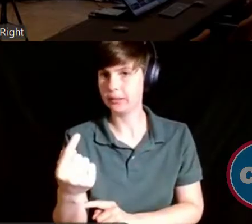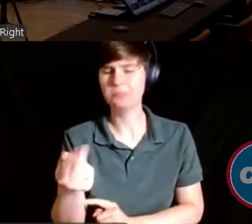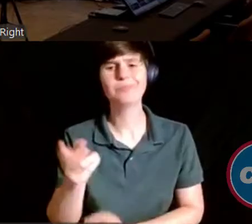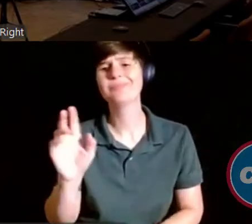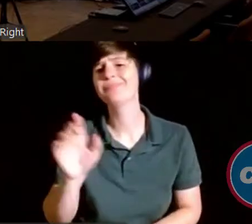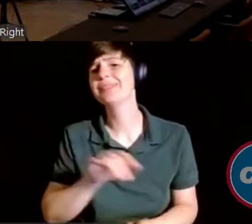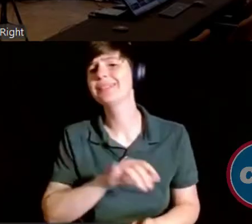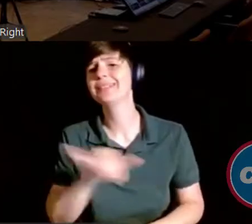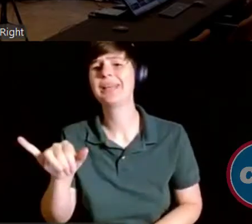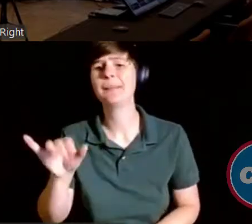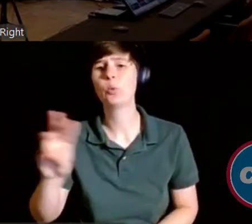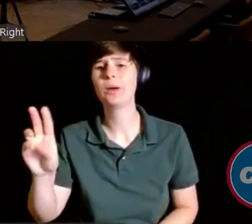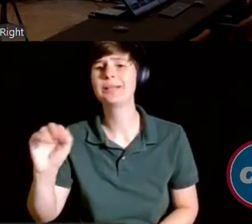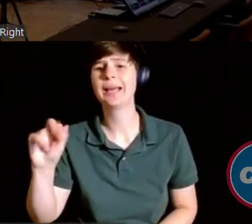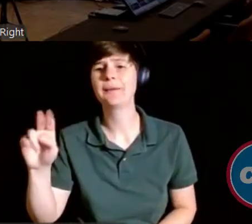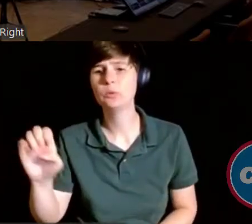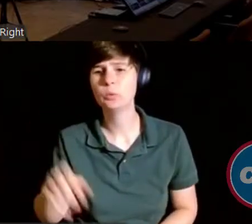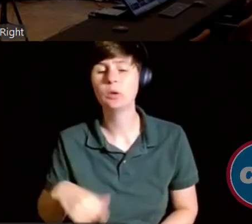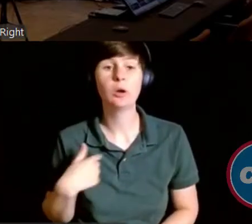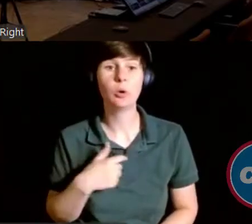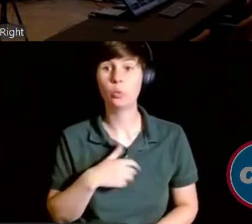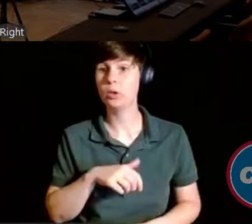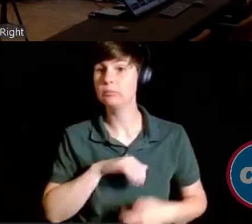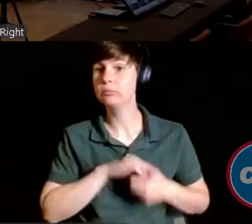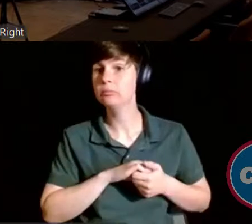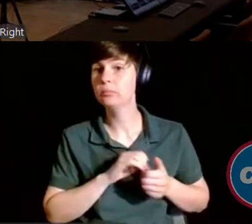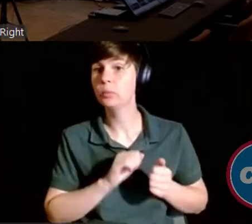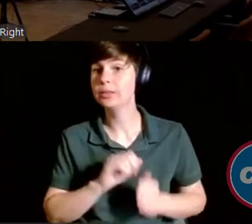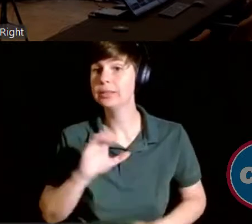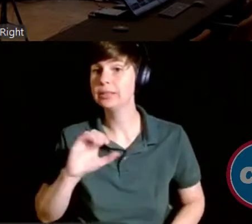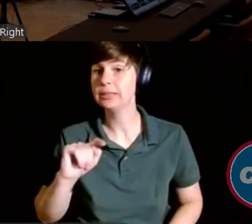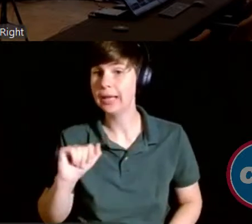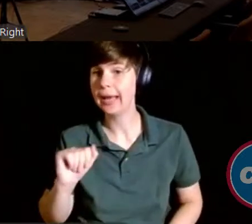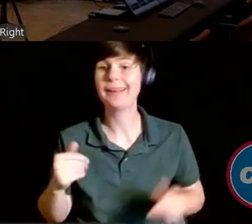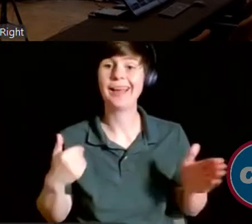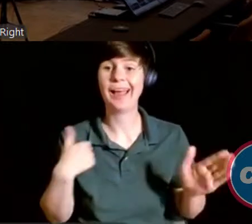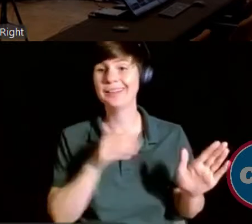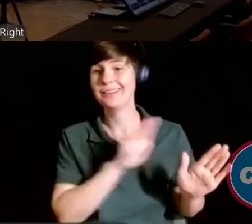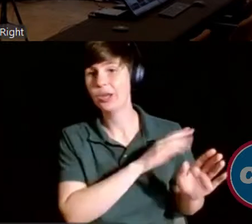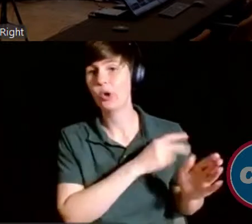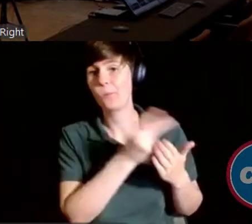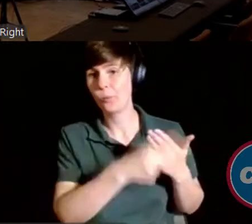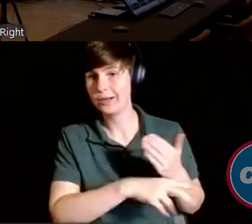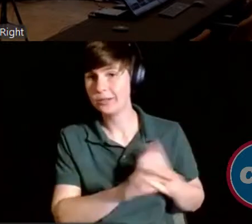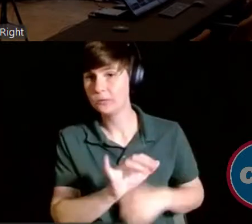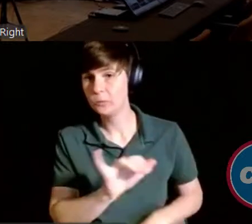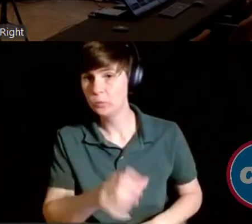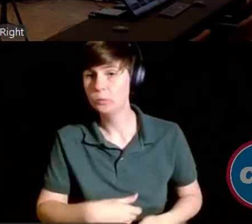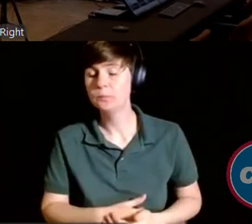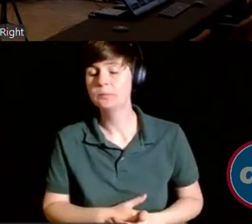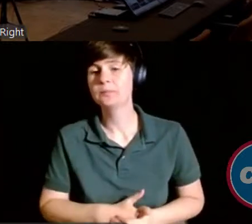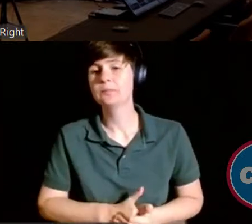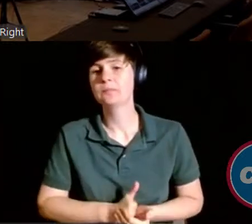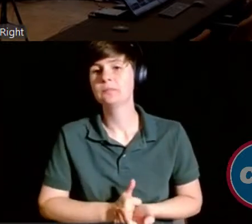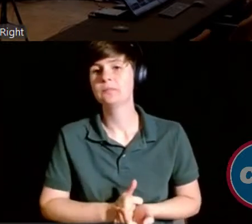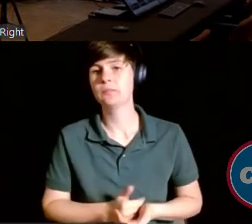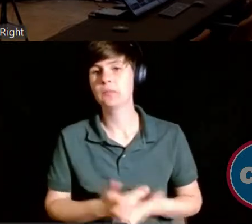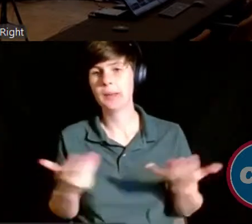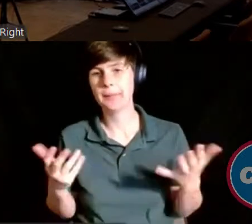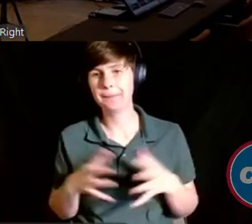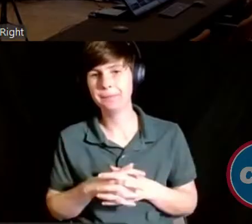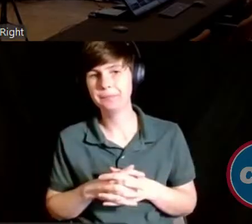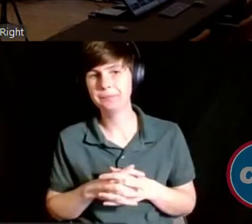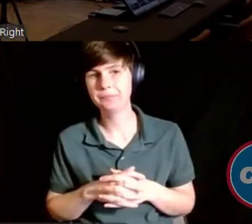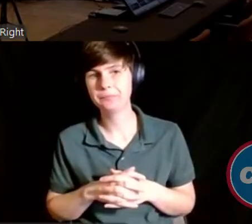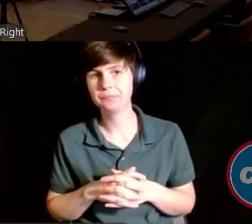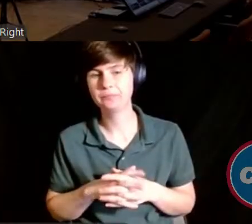other places. We're working with CTA has some of their own standalone projects on what was the Better Streets